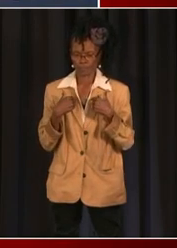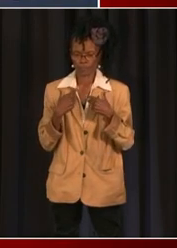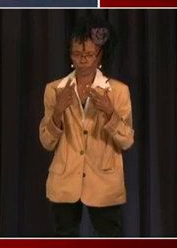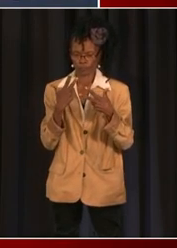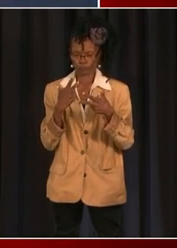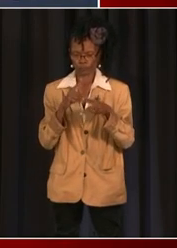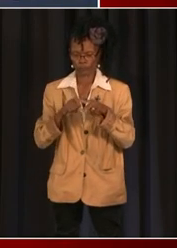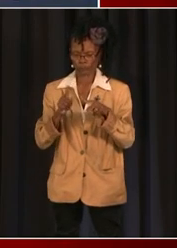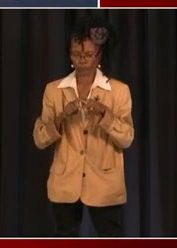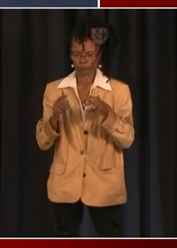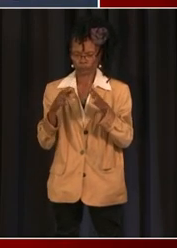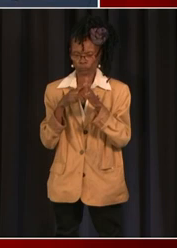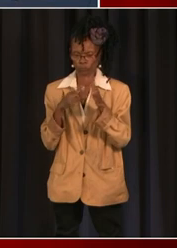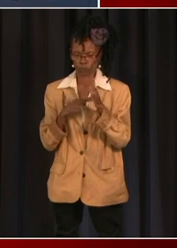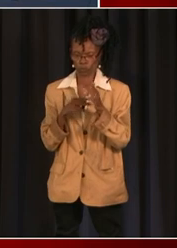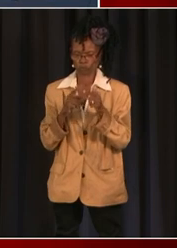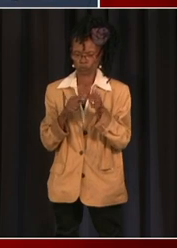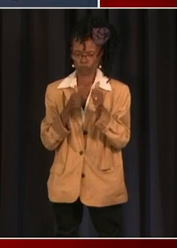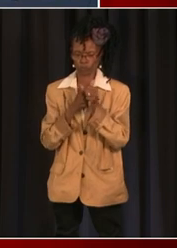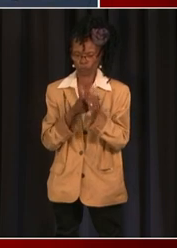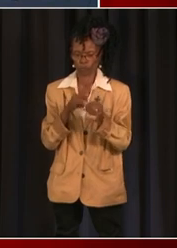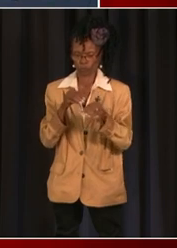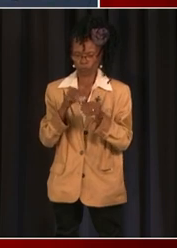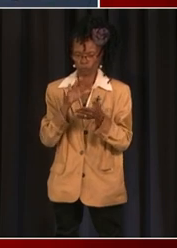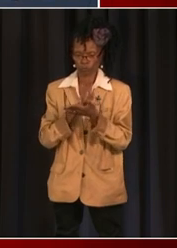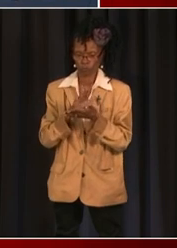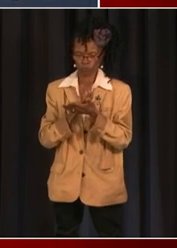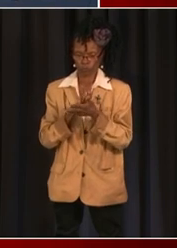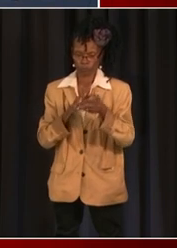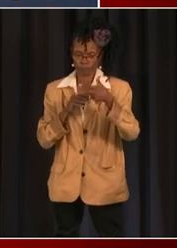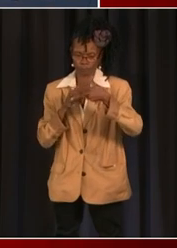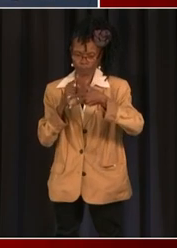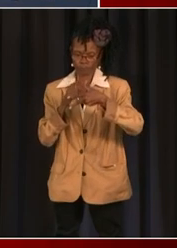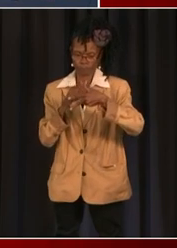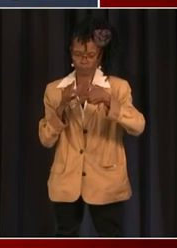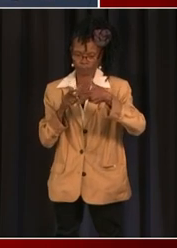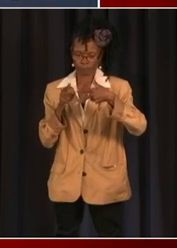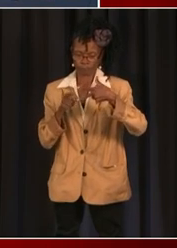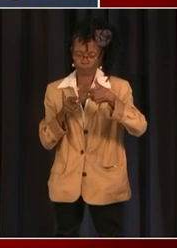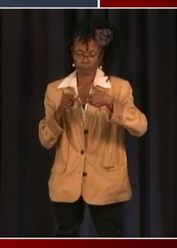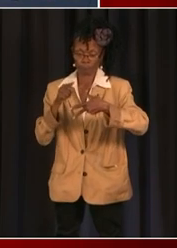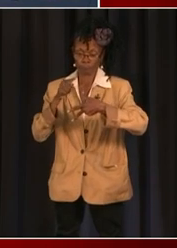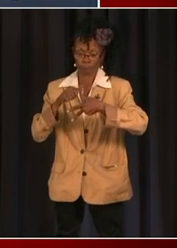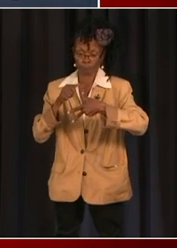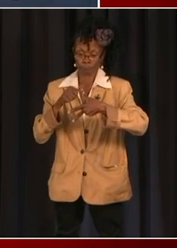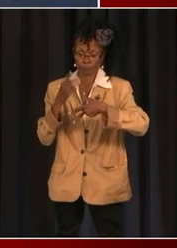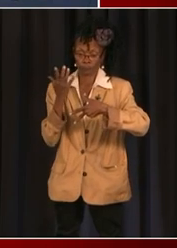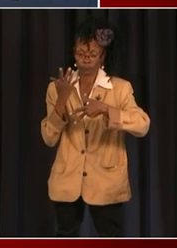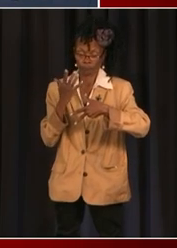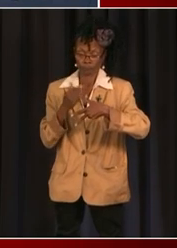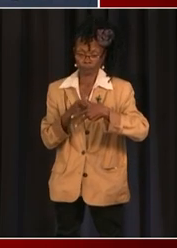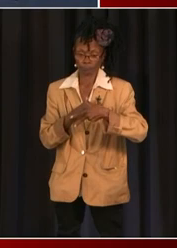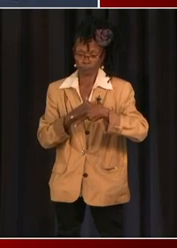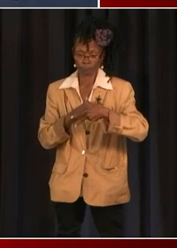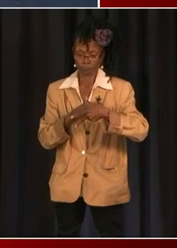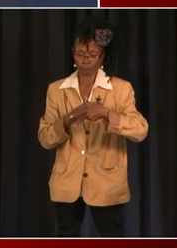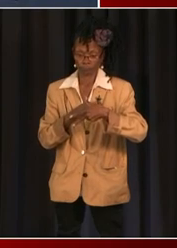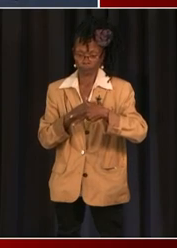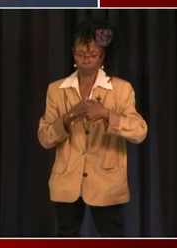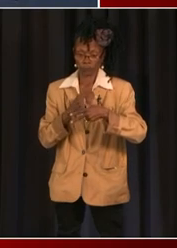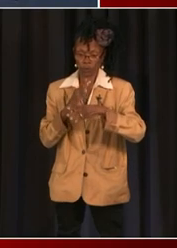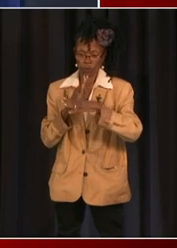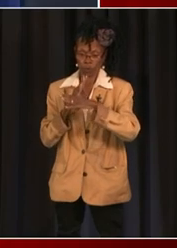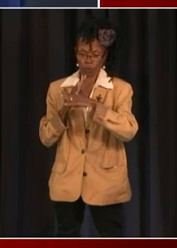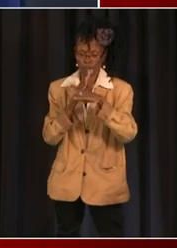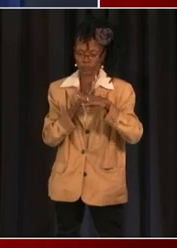of COVID-19 in our schools, and there are 3 key pillars to this strategy. One is to prevent. DCPS is focused